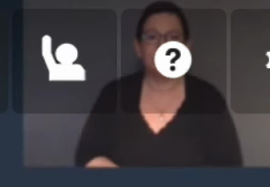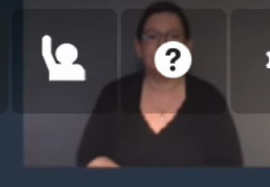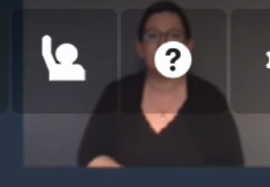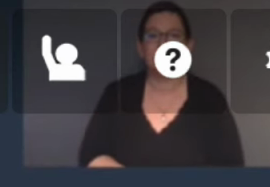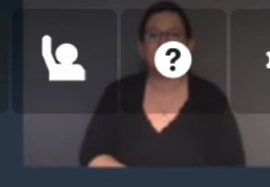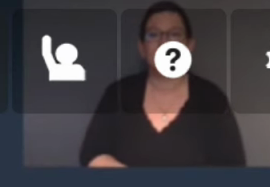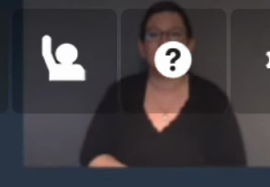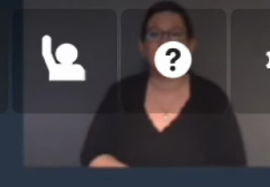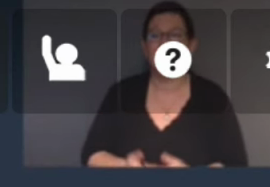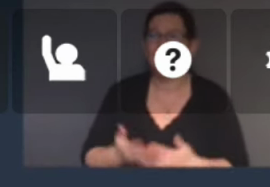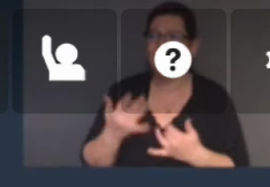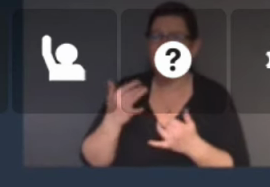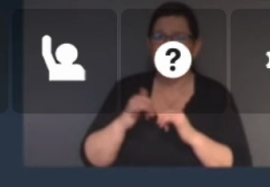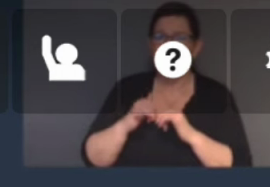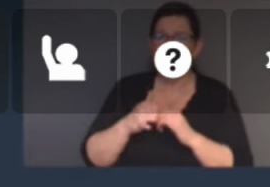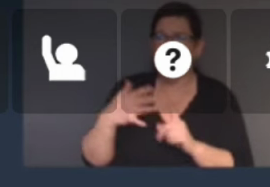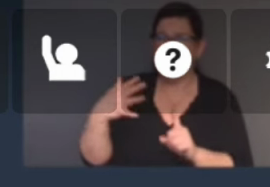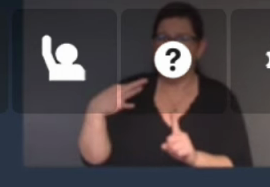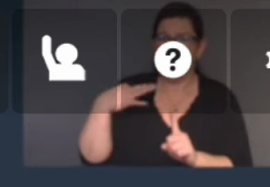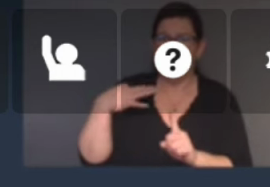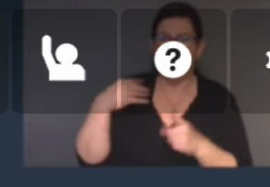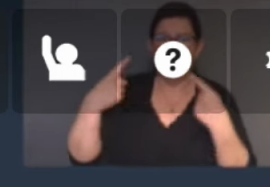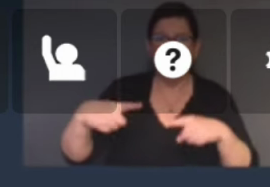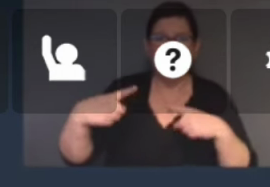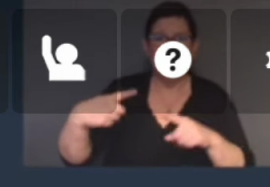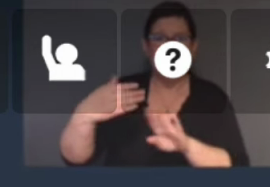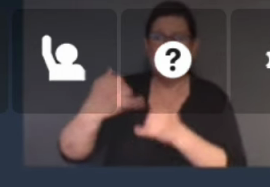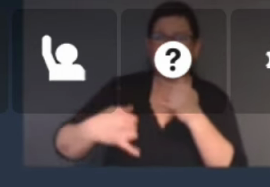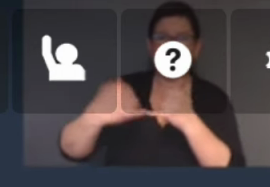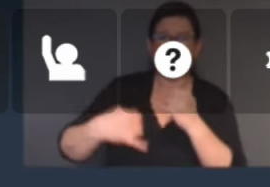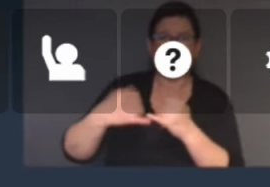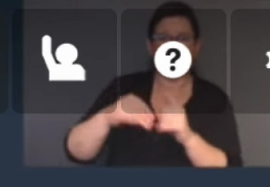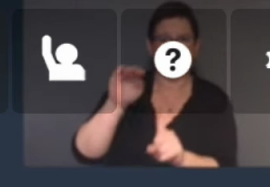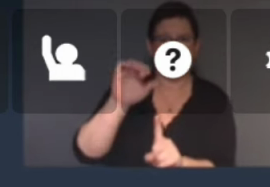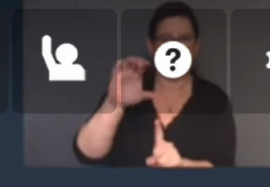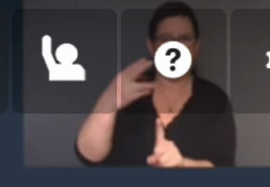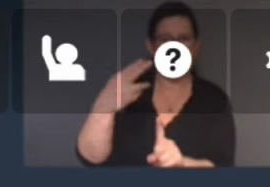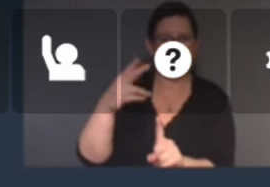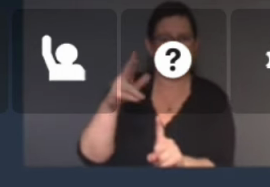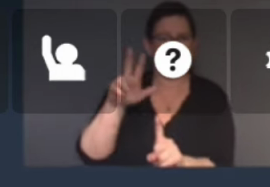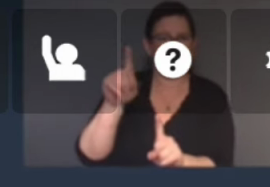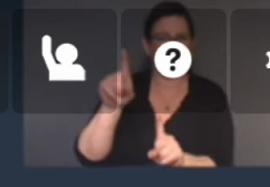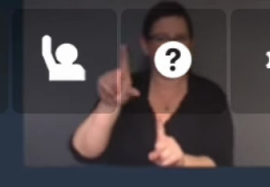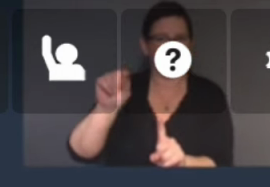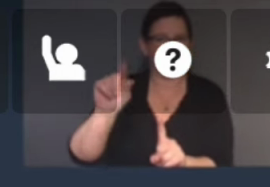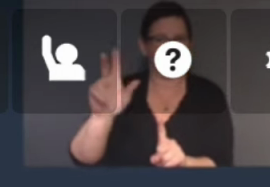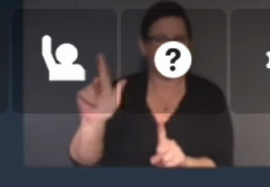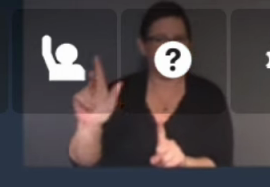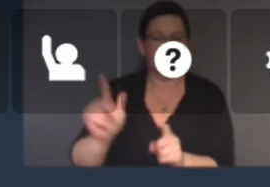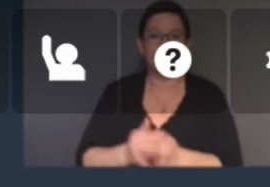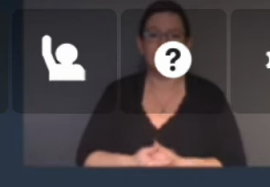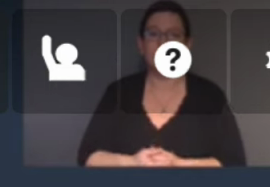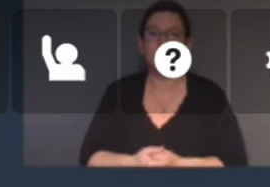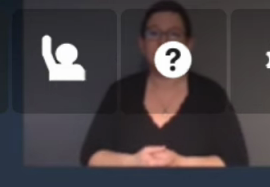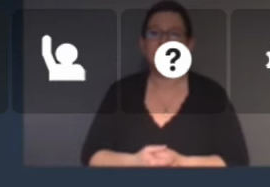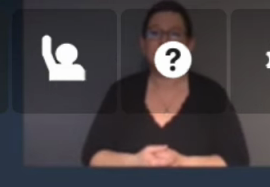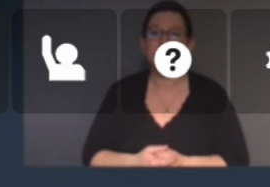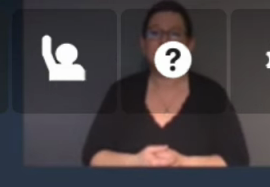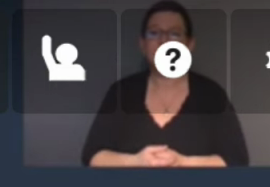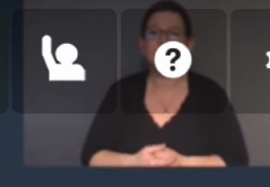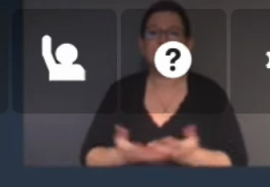For more information on the one-time top-up to the Canada Housing Benefit, including the online application form, visit the